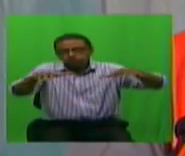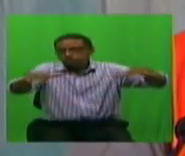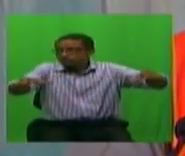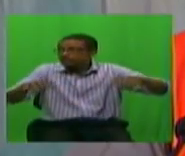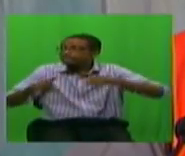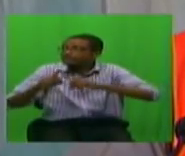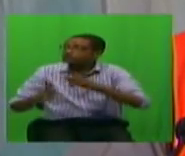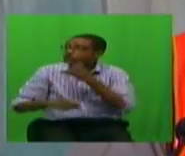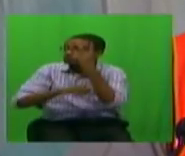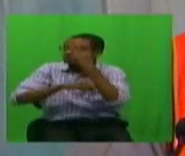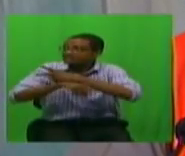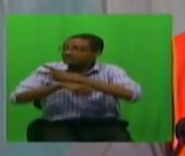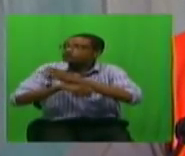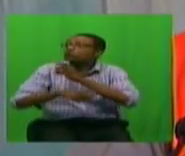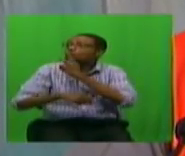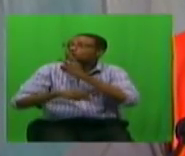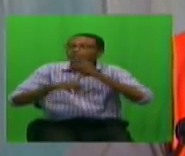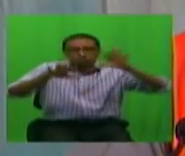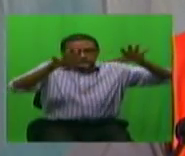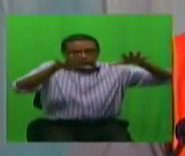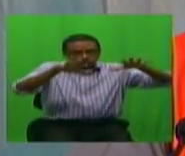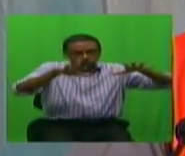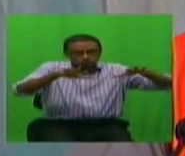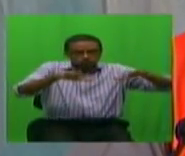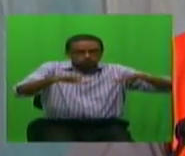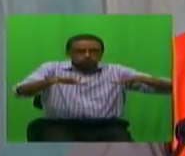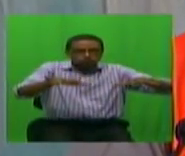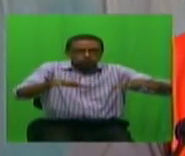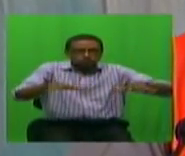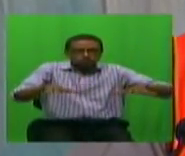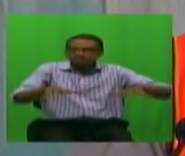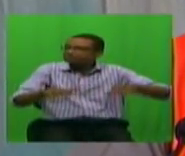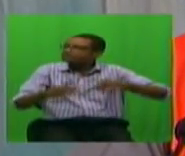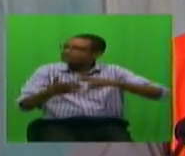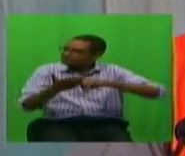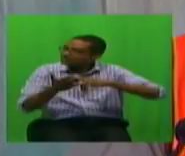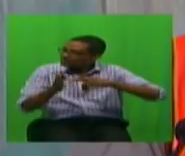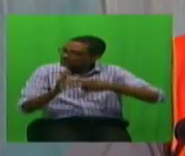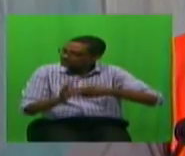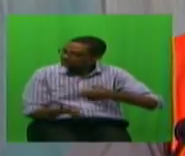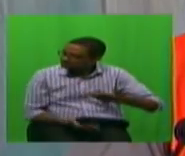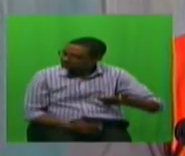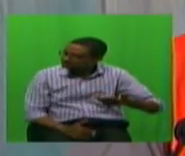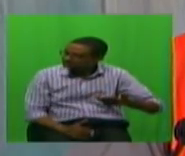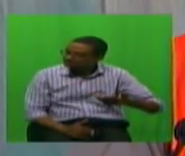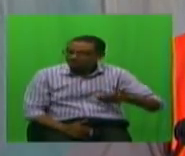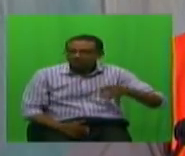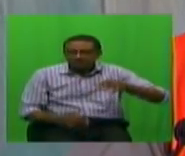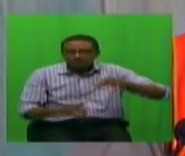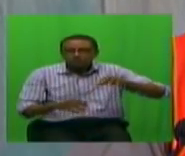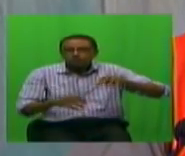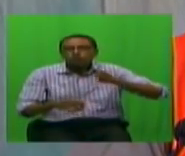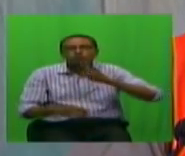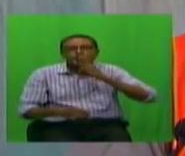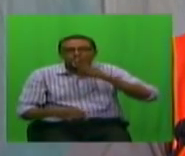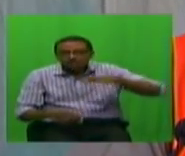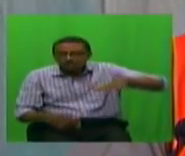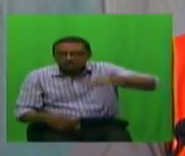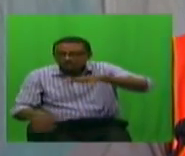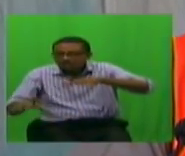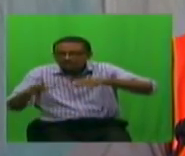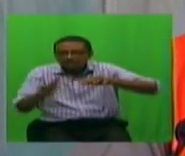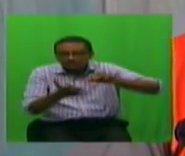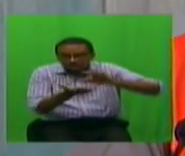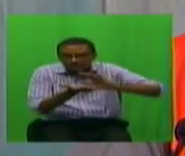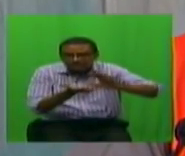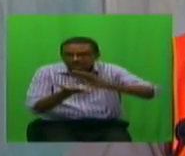water courses were cleared, and once the tide went down, because you have a six-hour cycle, the water was able to drain out.